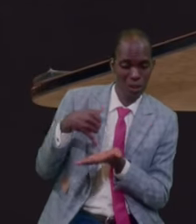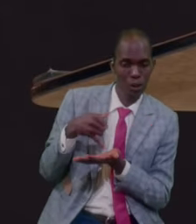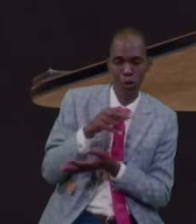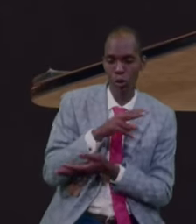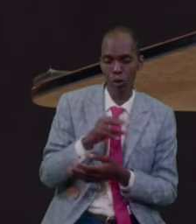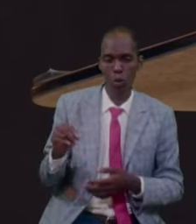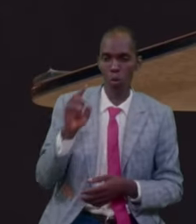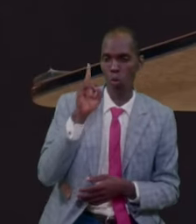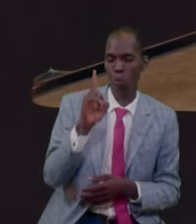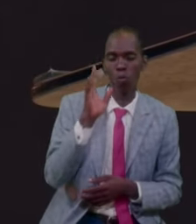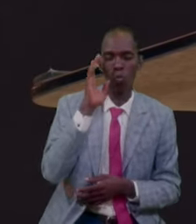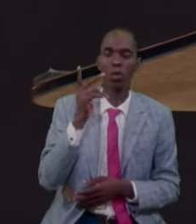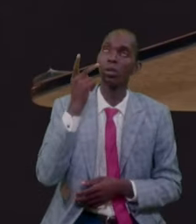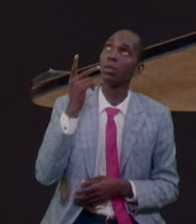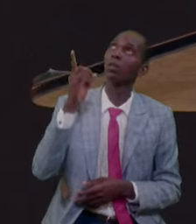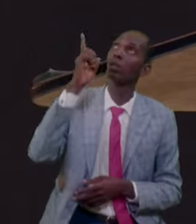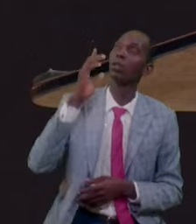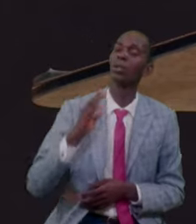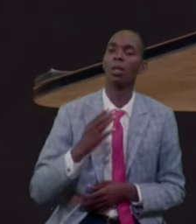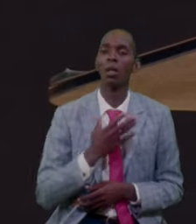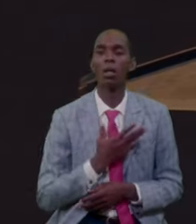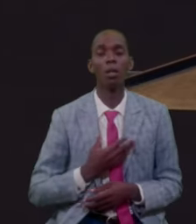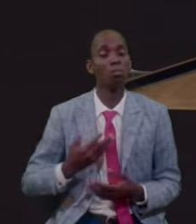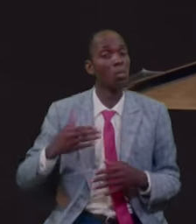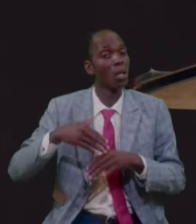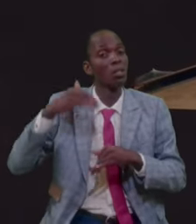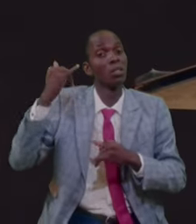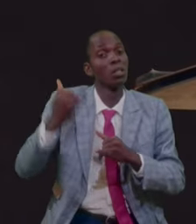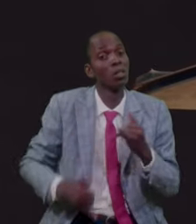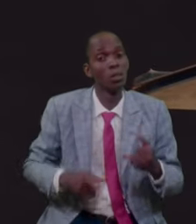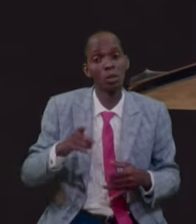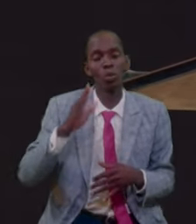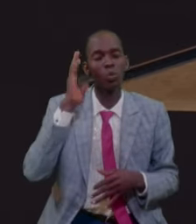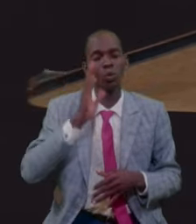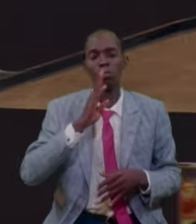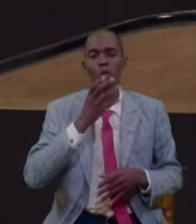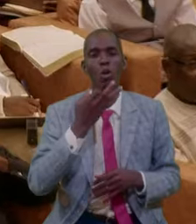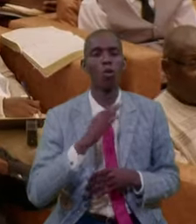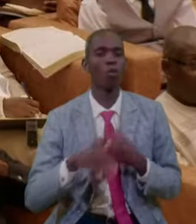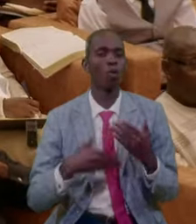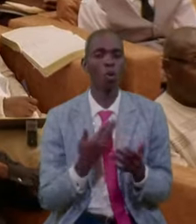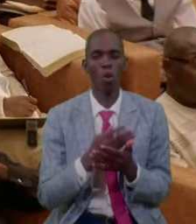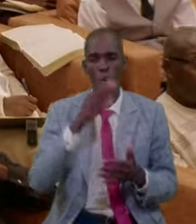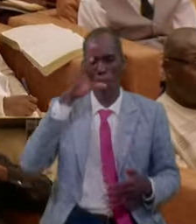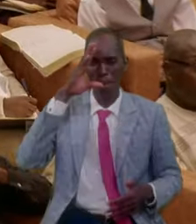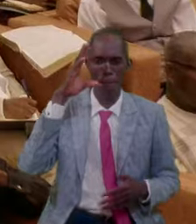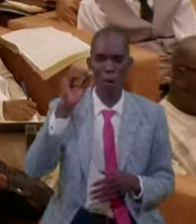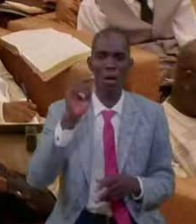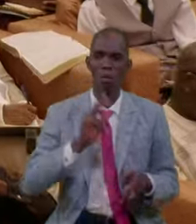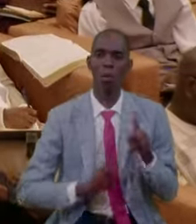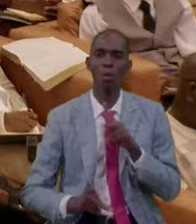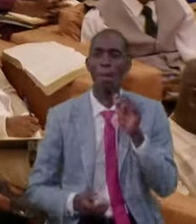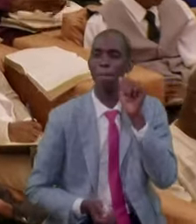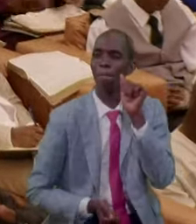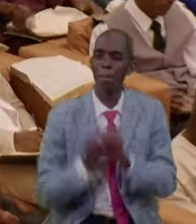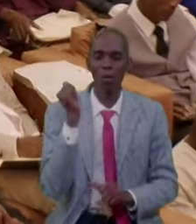see the Lord. At the end, you'll be of all men the most miserable. In 1 Corinthians